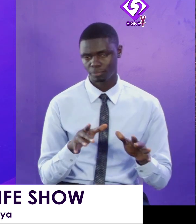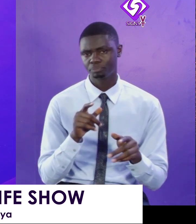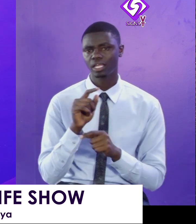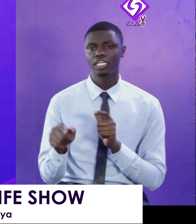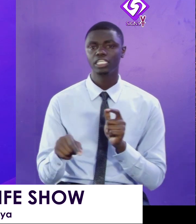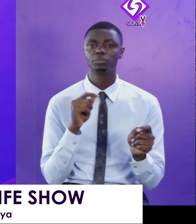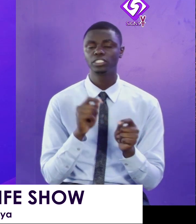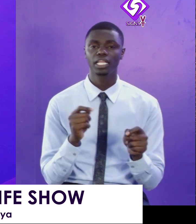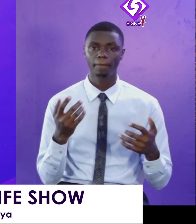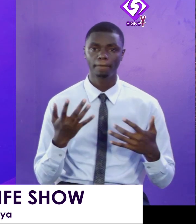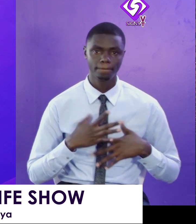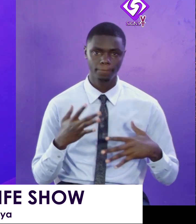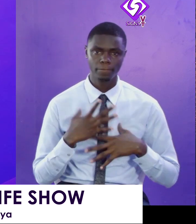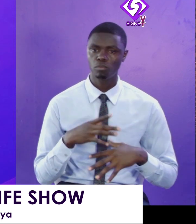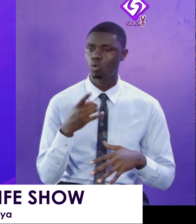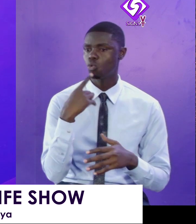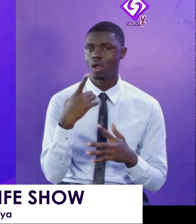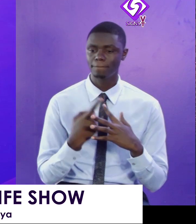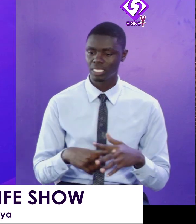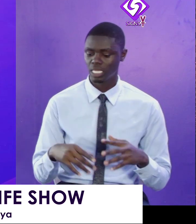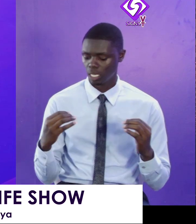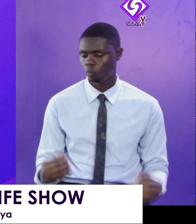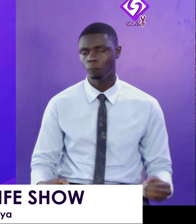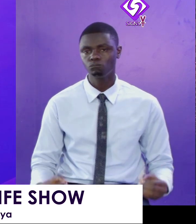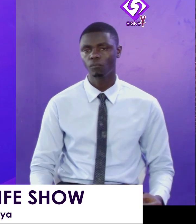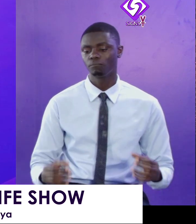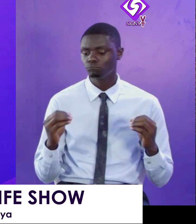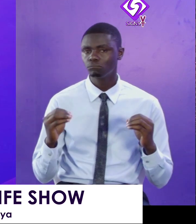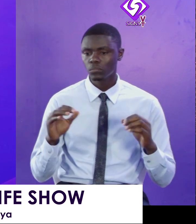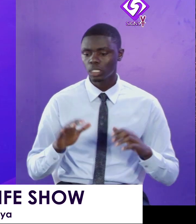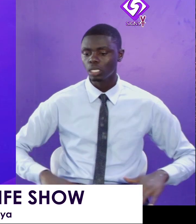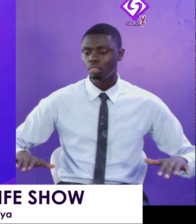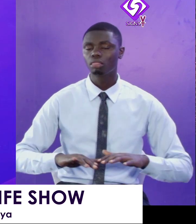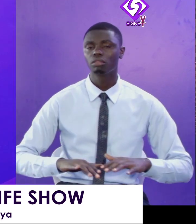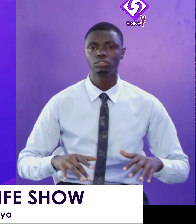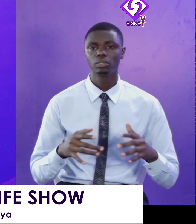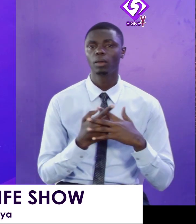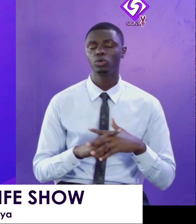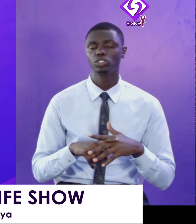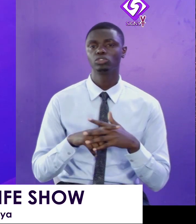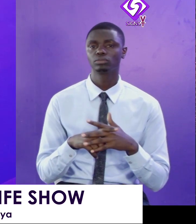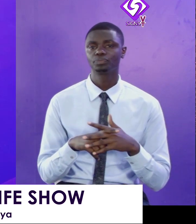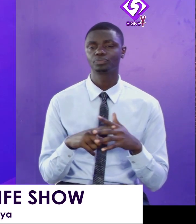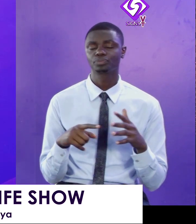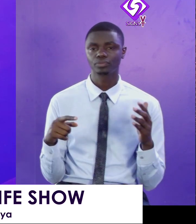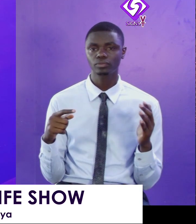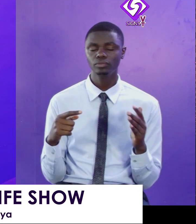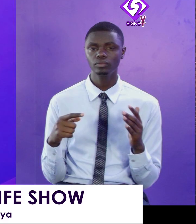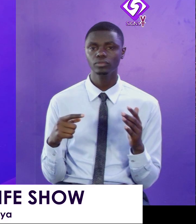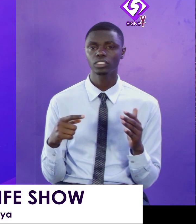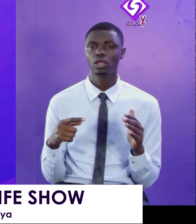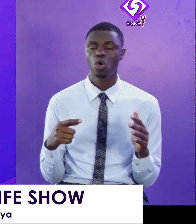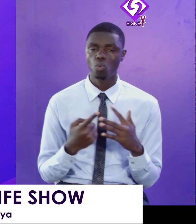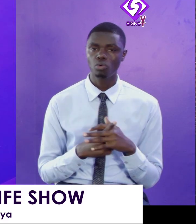who are just beginners, beginning. You may be at a point where you're beginning life, where you need to start